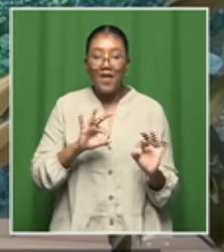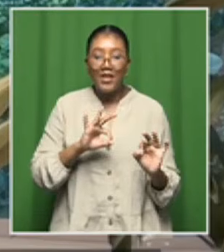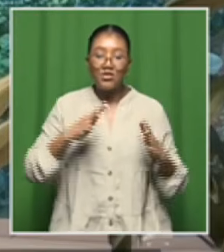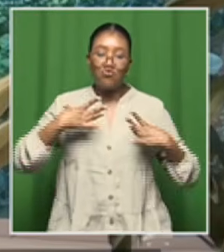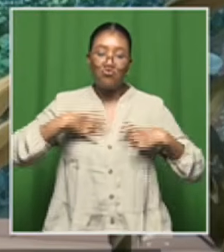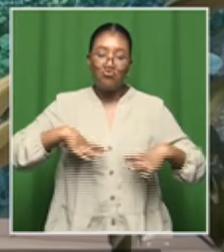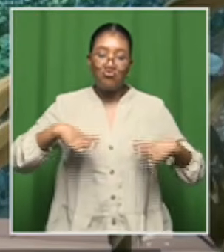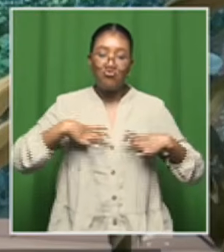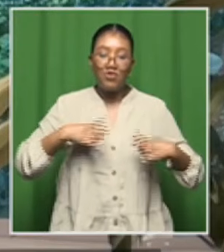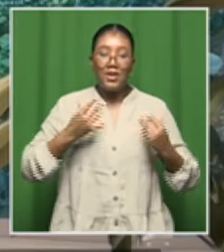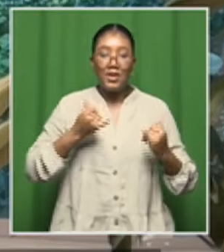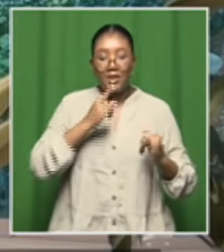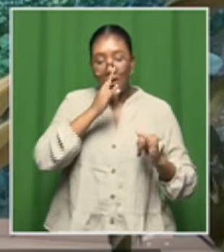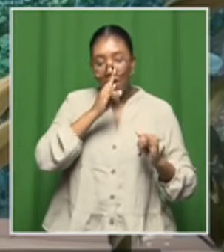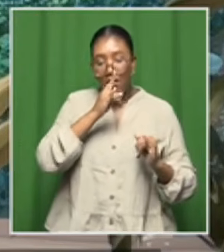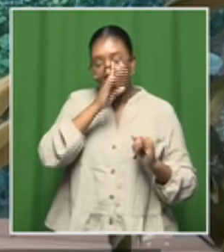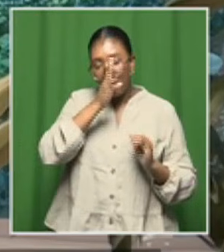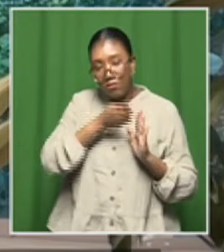the wellness space.